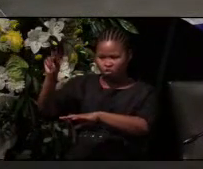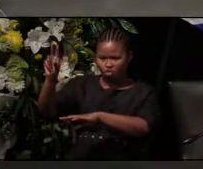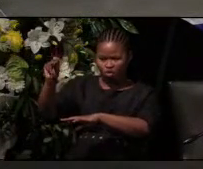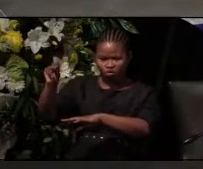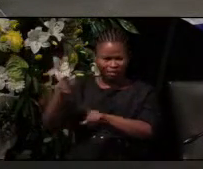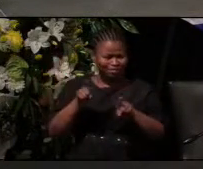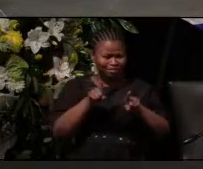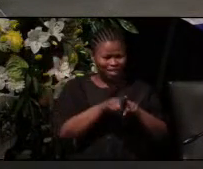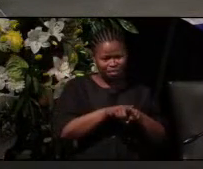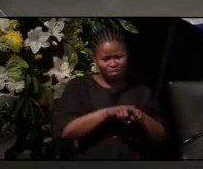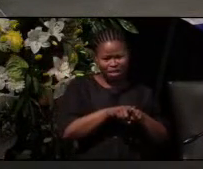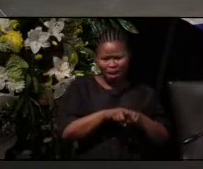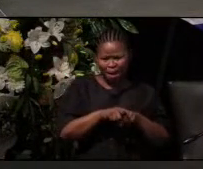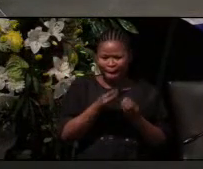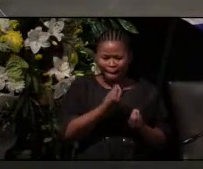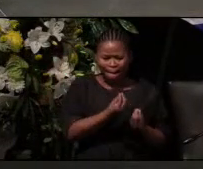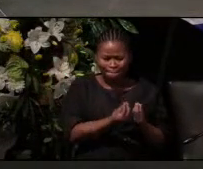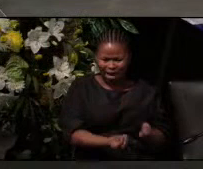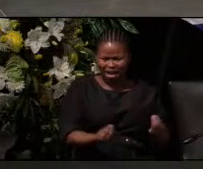foreign